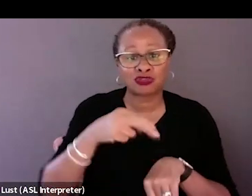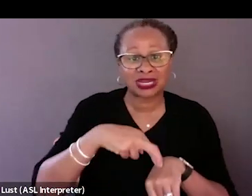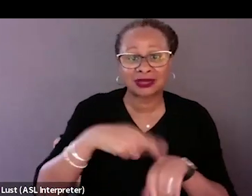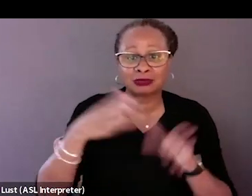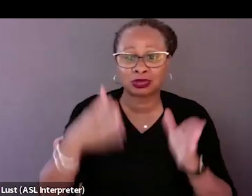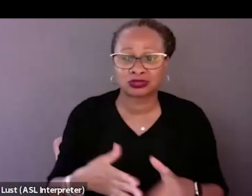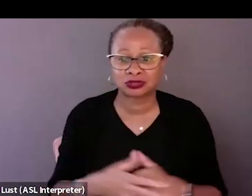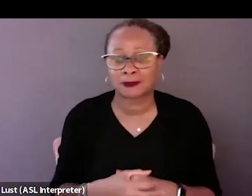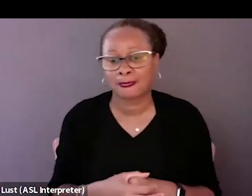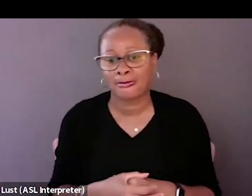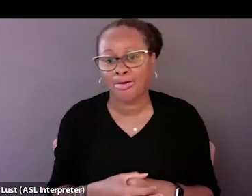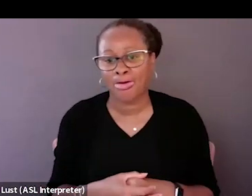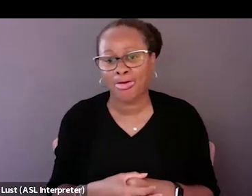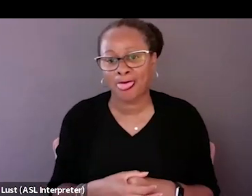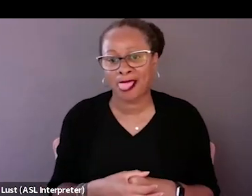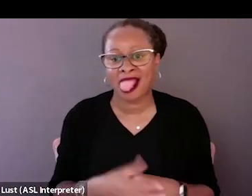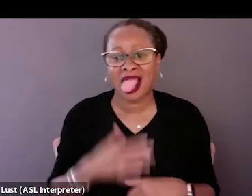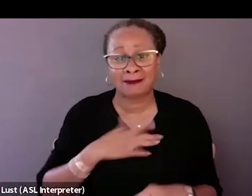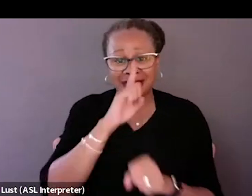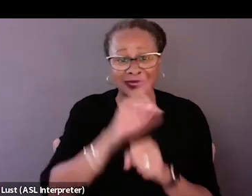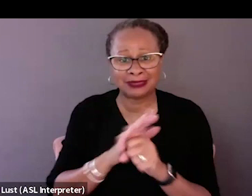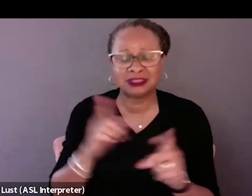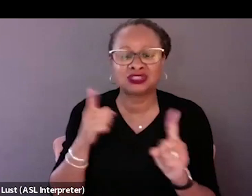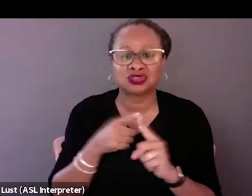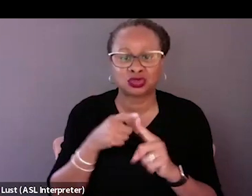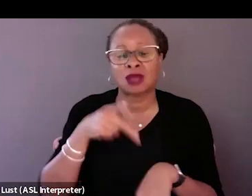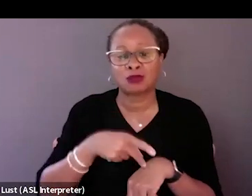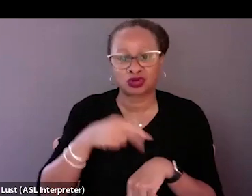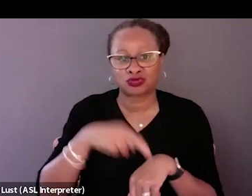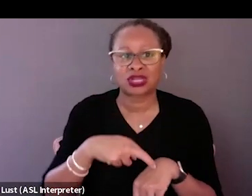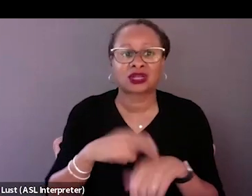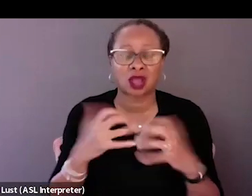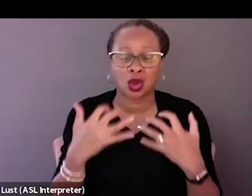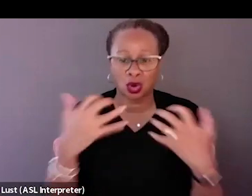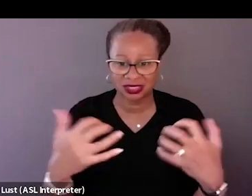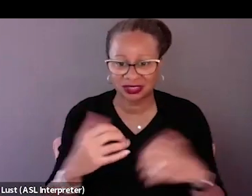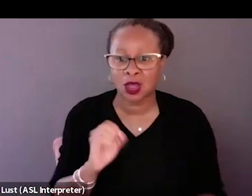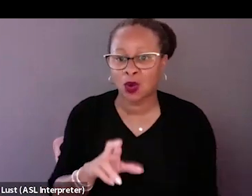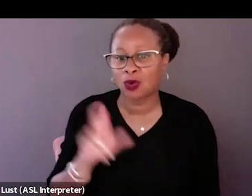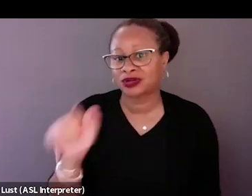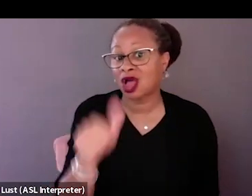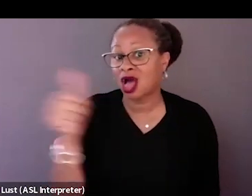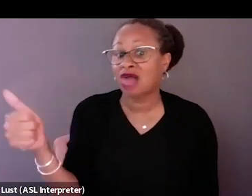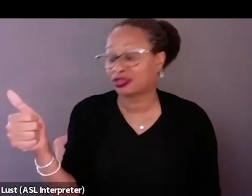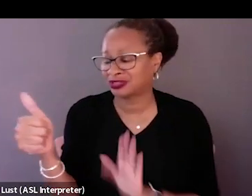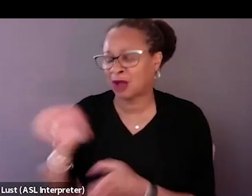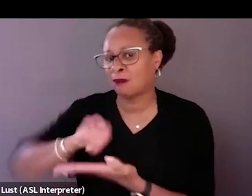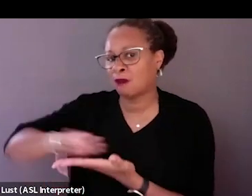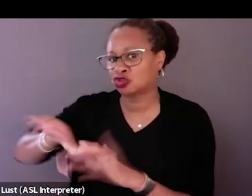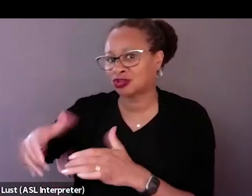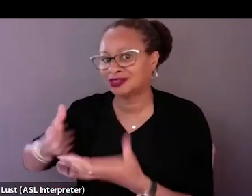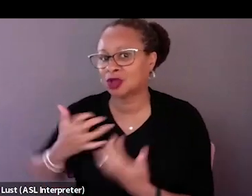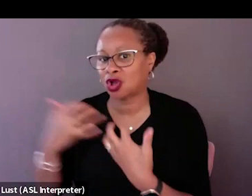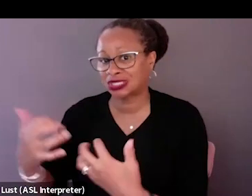and my commitment to a Puerto Rican audience, or I would say maybe an othered audience, a marginal audience,